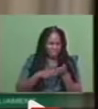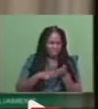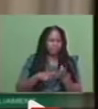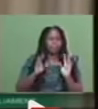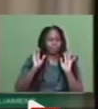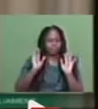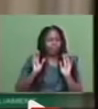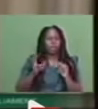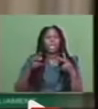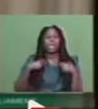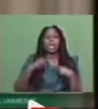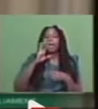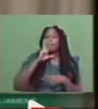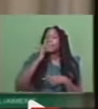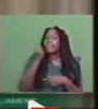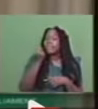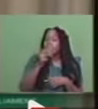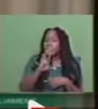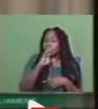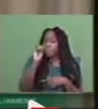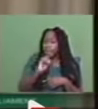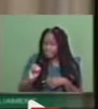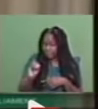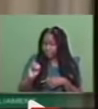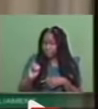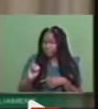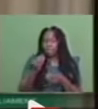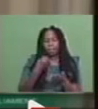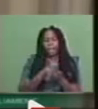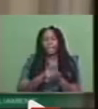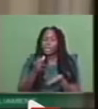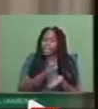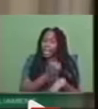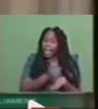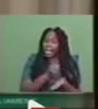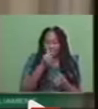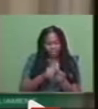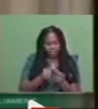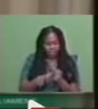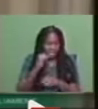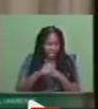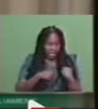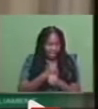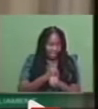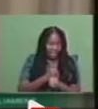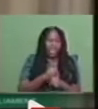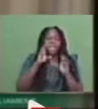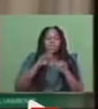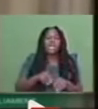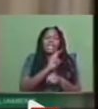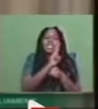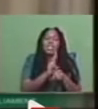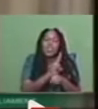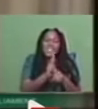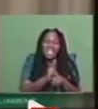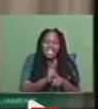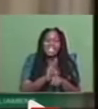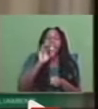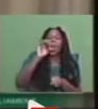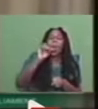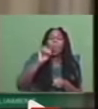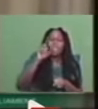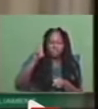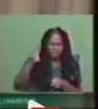fiscal year. You're allowed to take that as an overdraft, month to month, as the case may be.